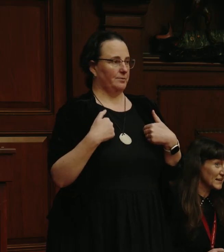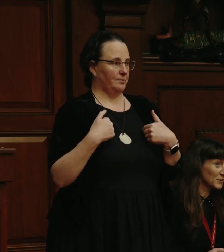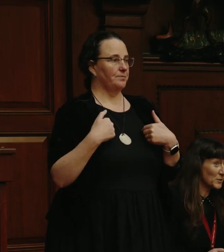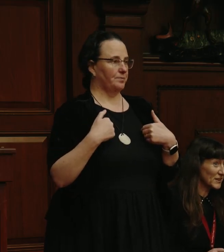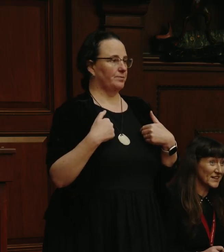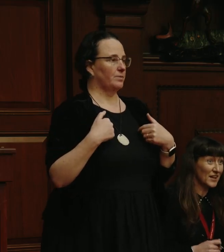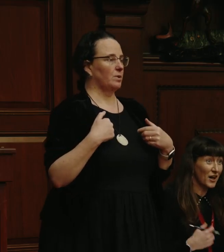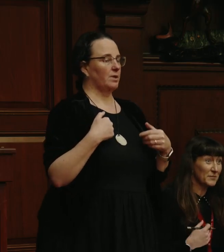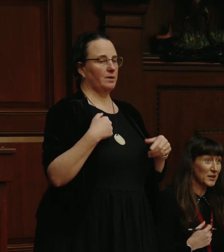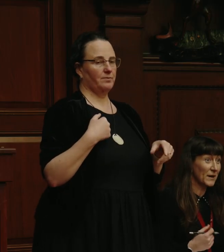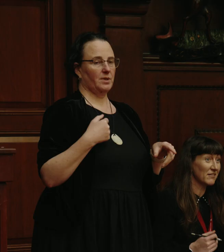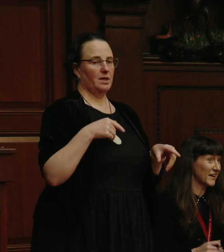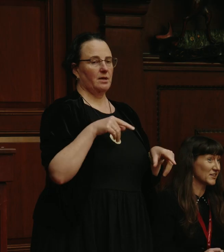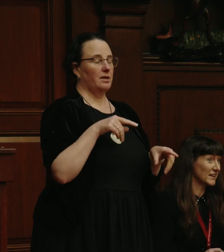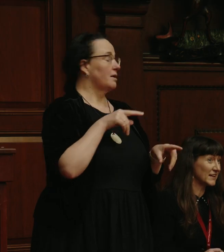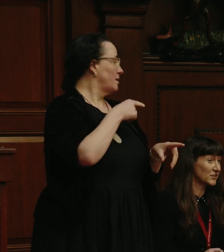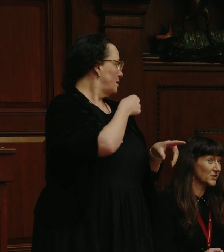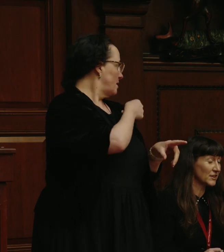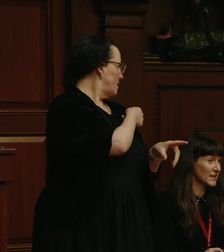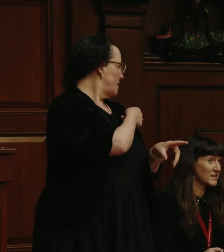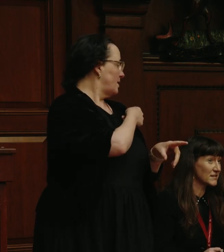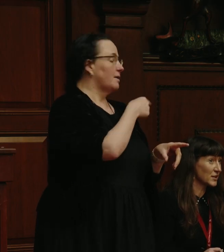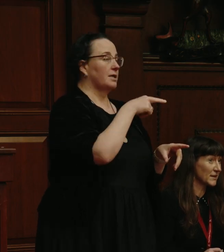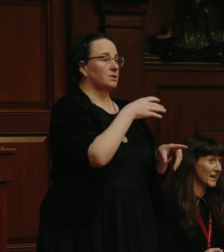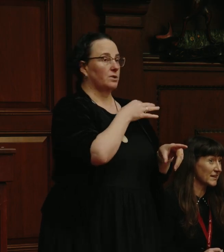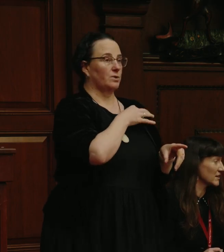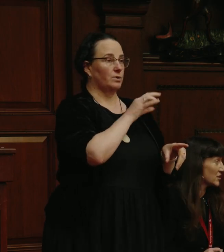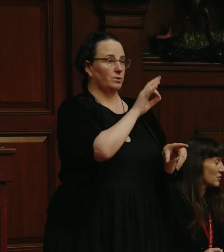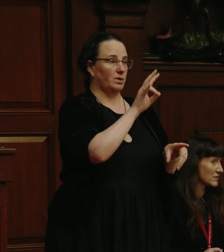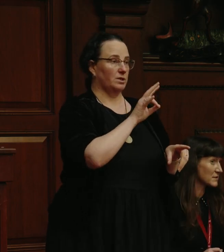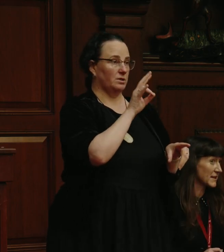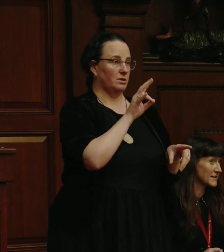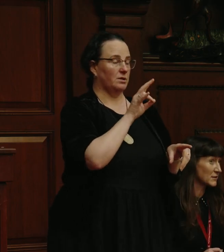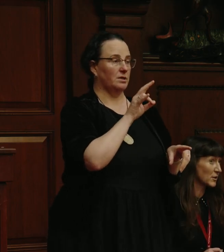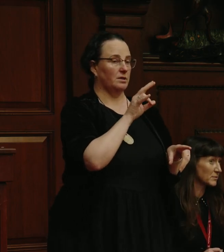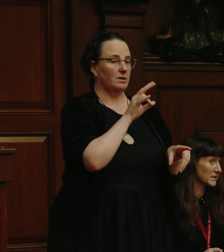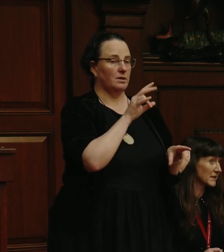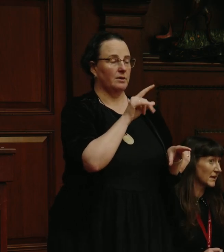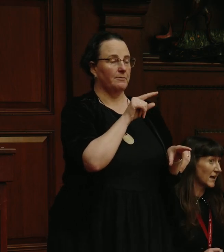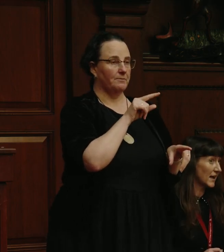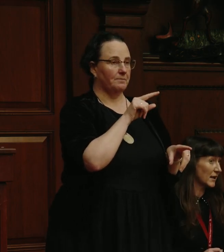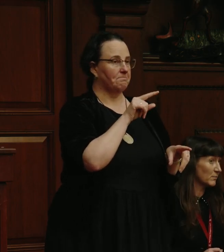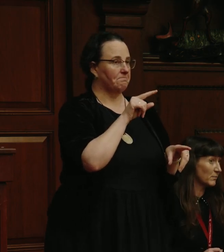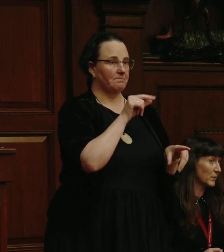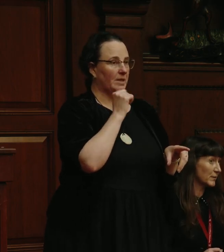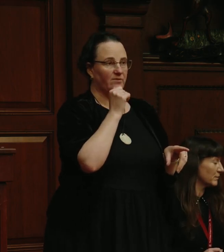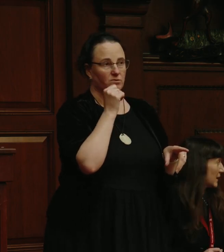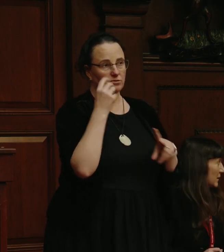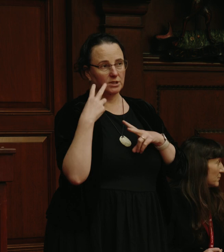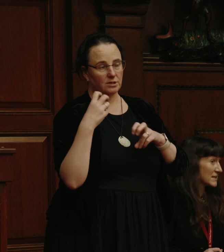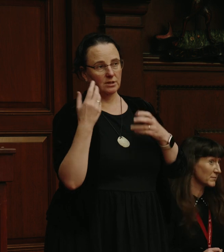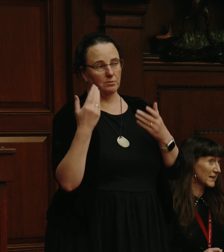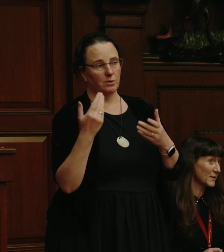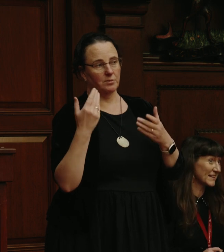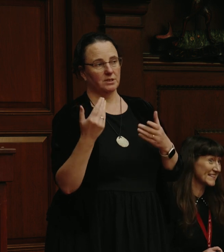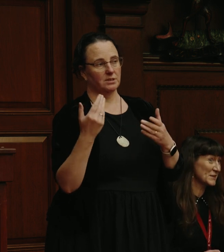That's a really good question, and I'm not aware of actually any literature that's doing that in the Sjögren space at the moment. But it